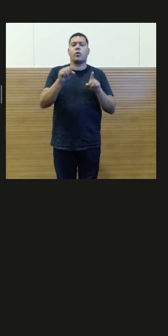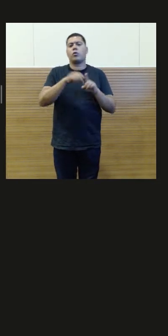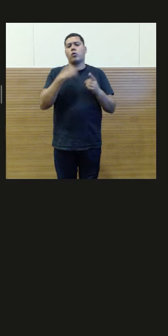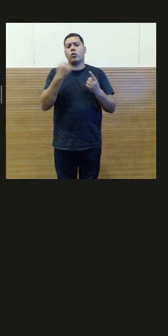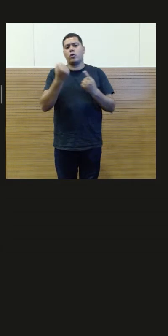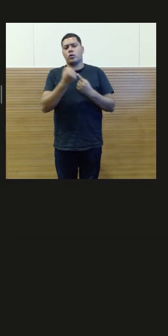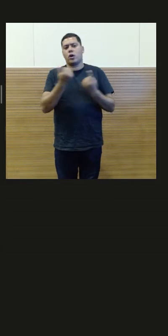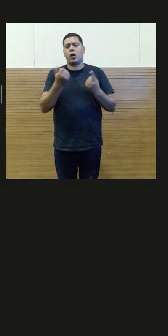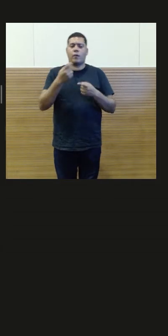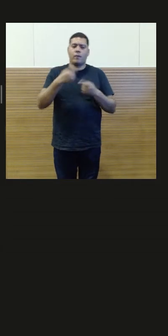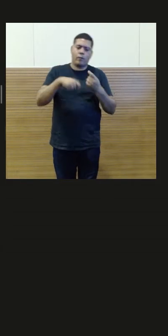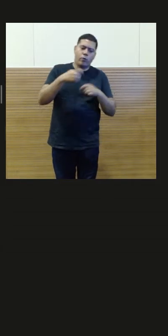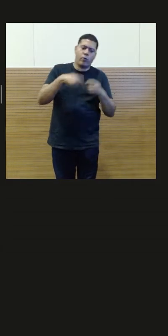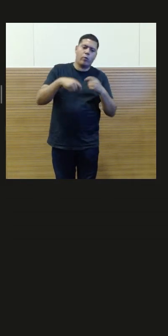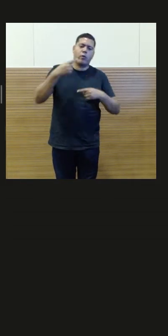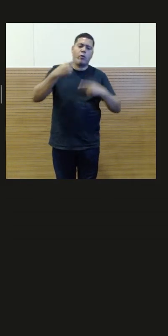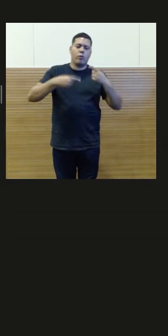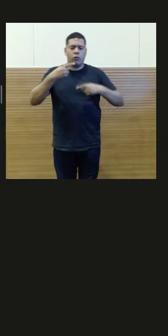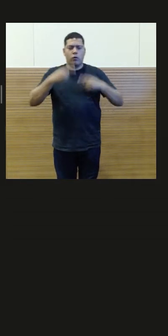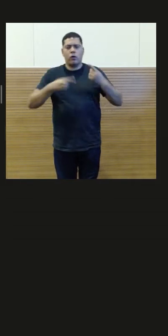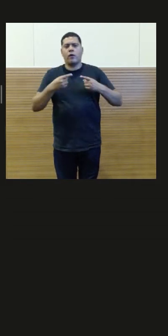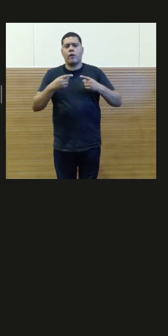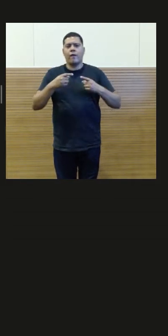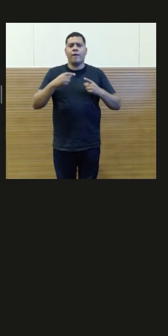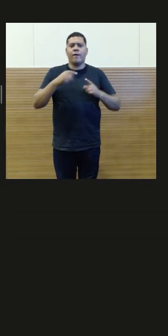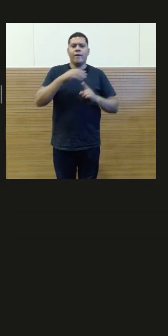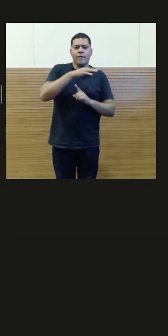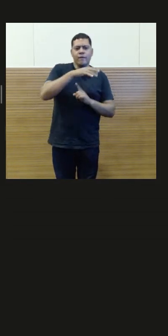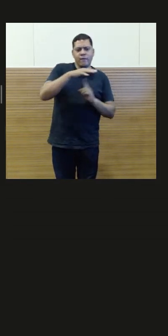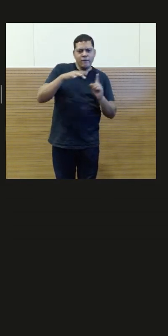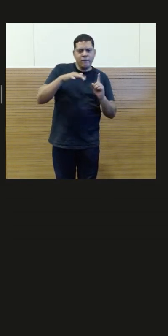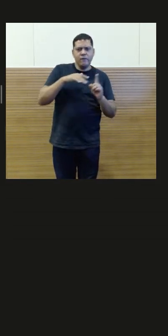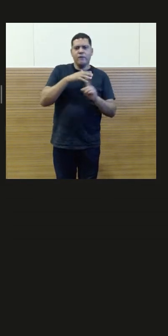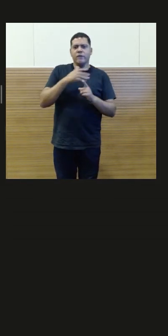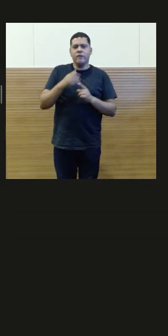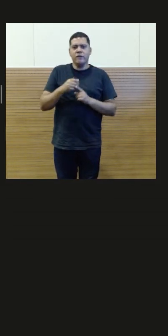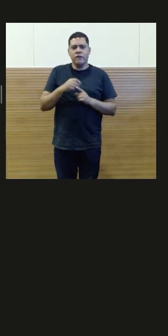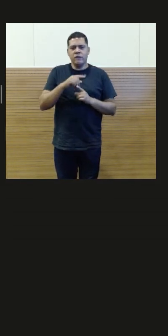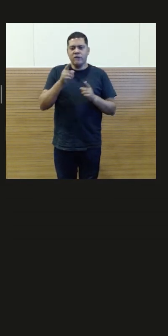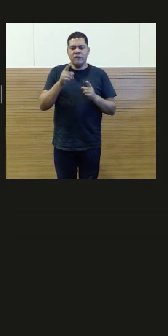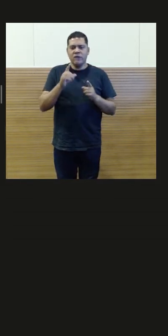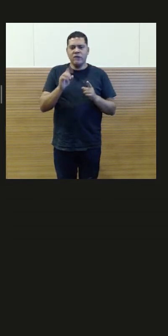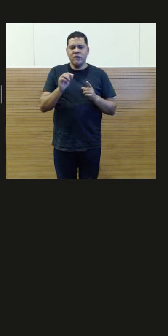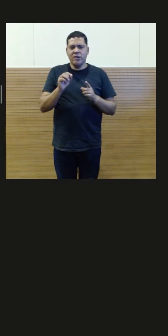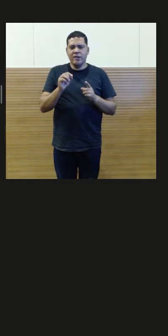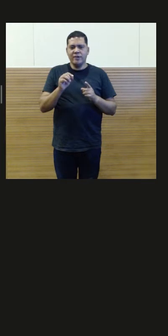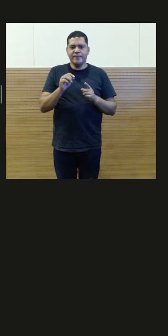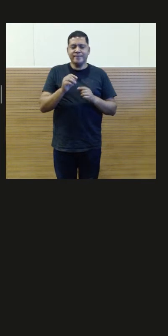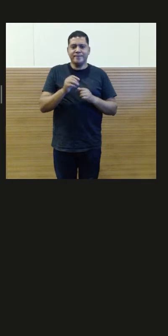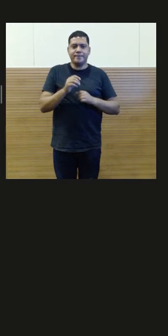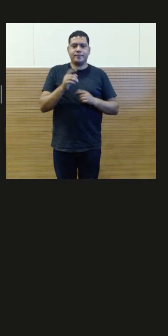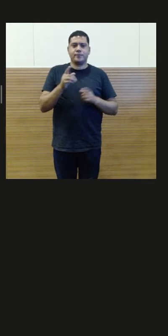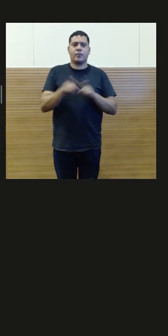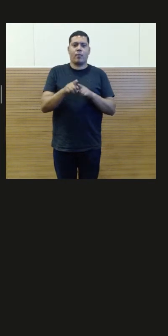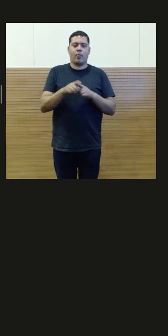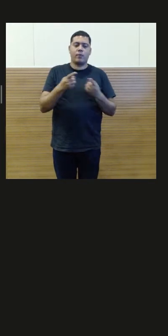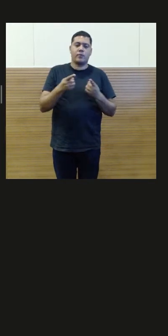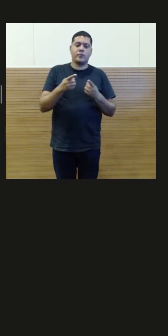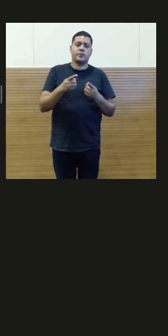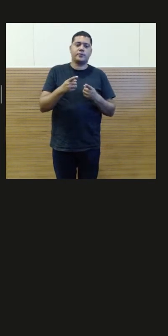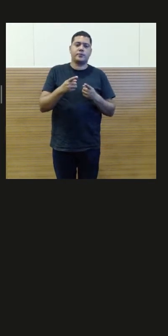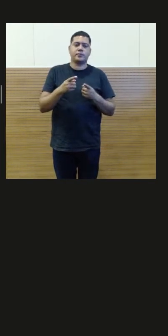be secluded as final chapters or appendices of reports. Food guides need to be prepared by people from